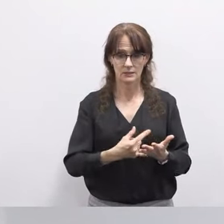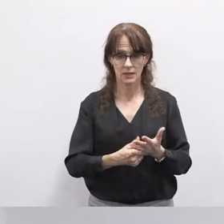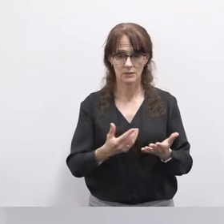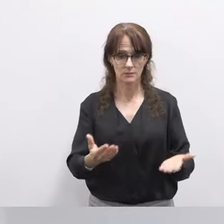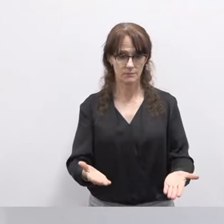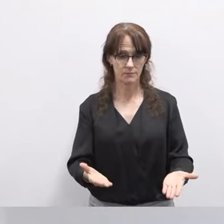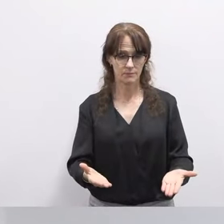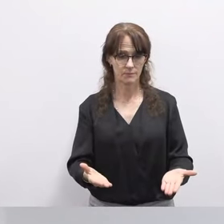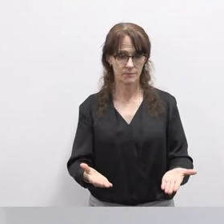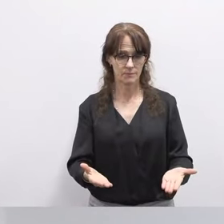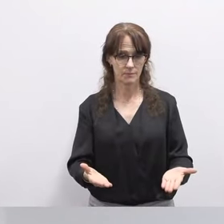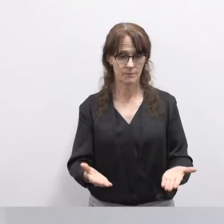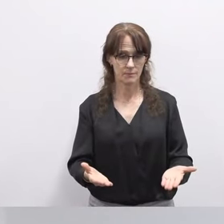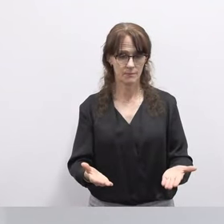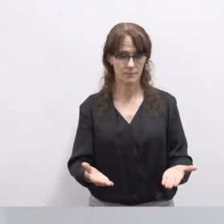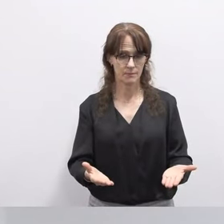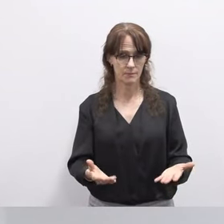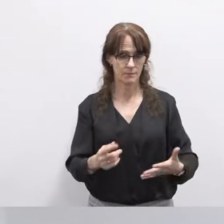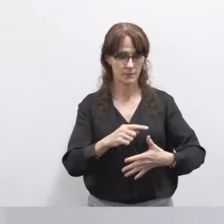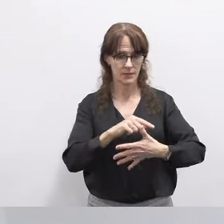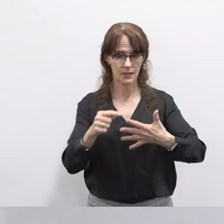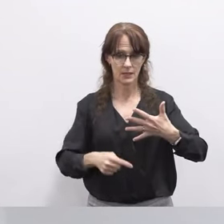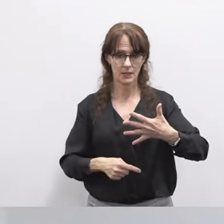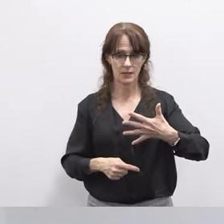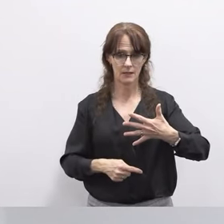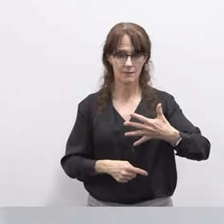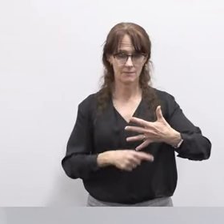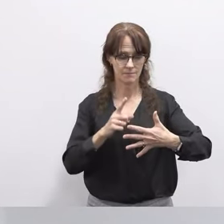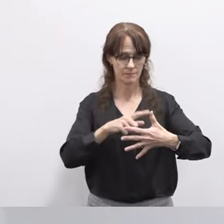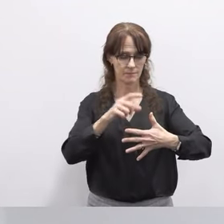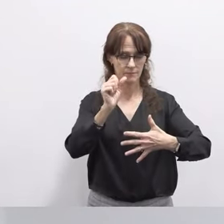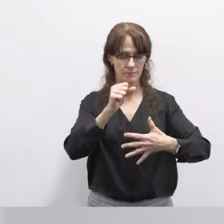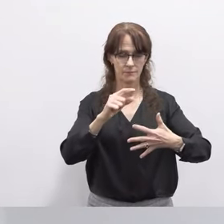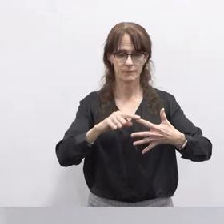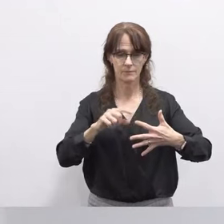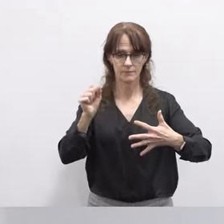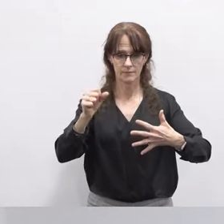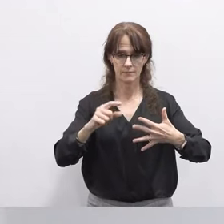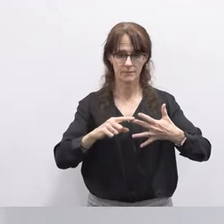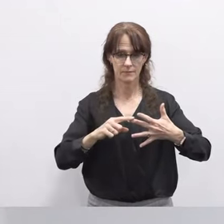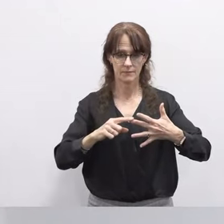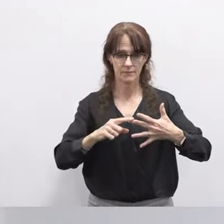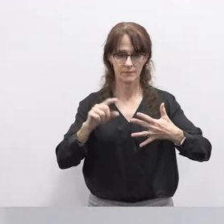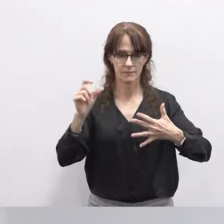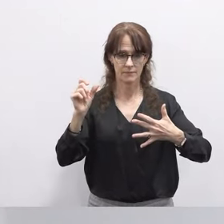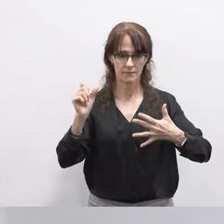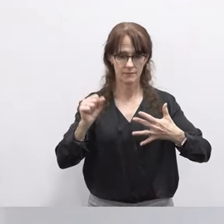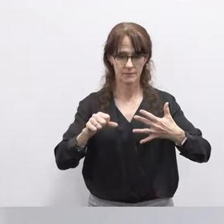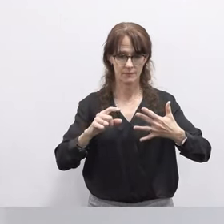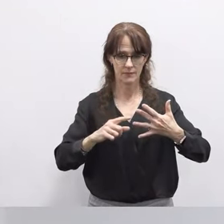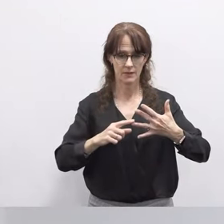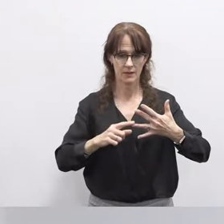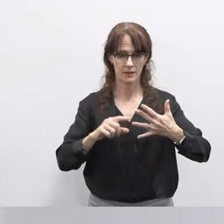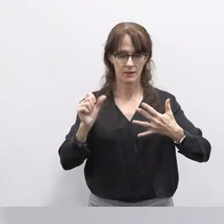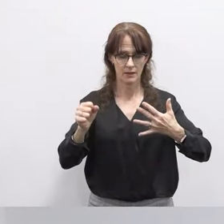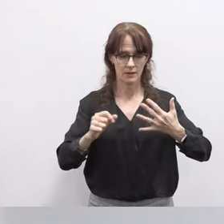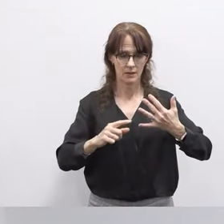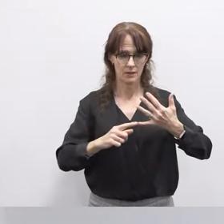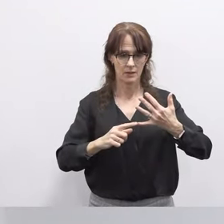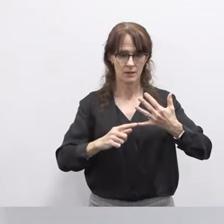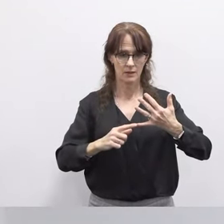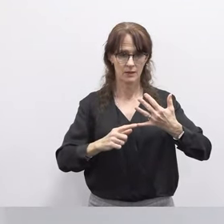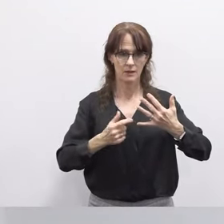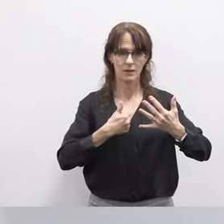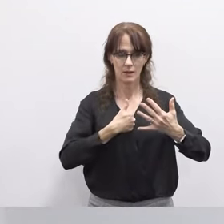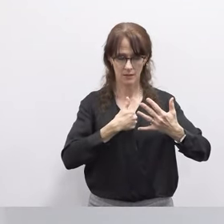one? Mr. Miller, how do you vote? Aye. Ms. Kerr? Aye. Ms. Craighead? Aye. Mr. Otto?